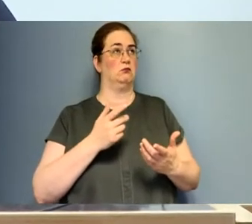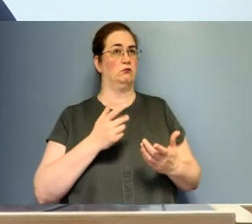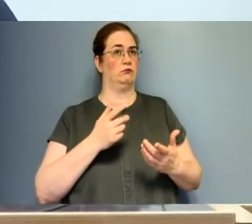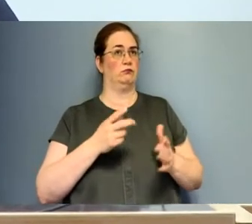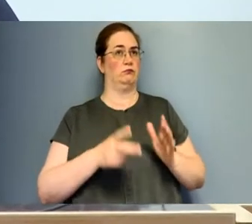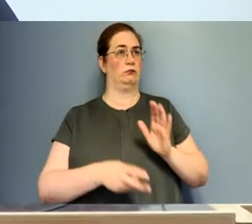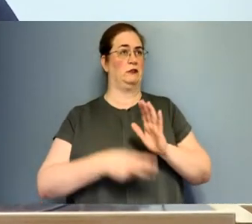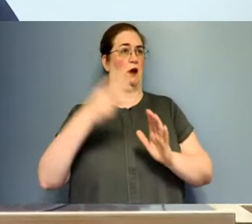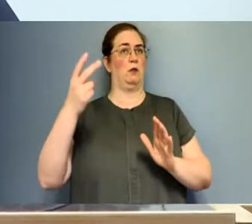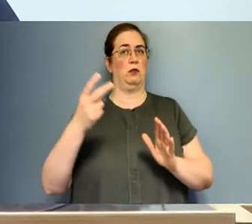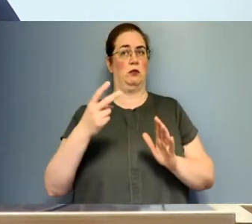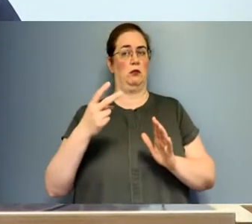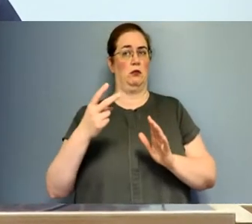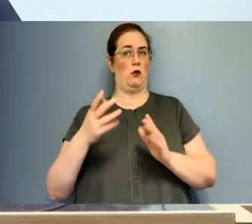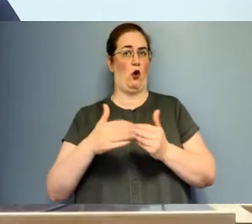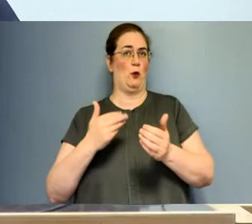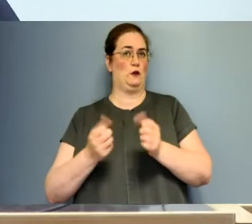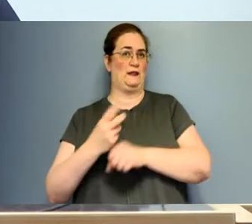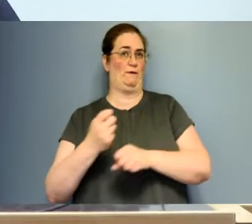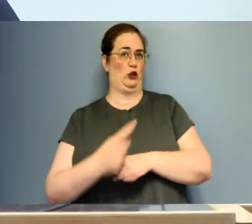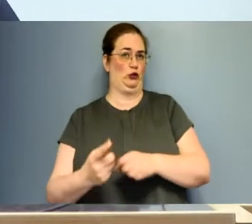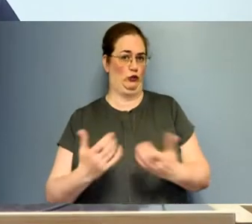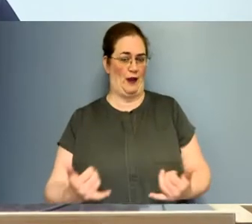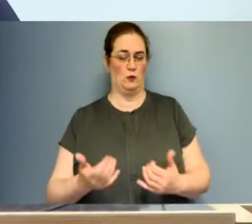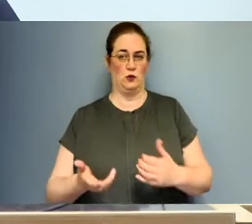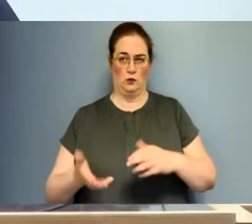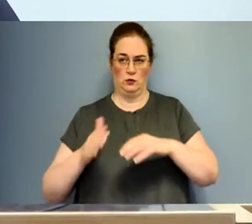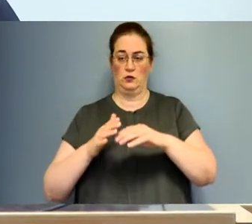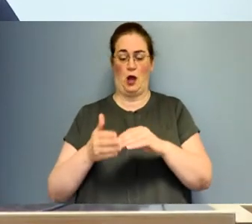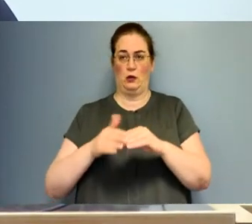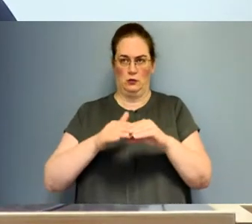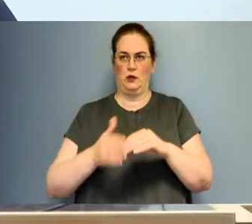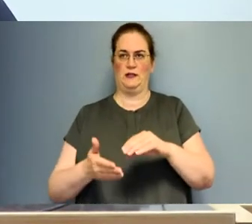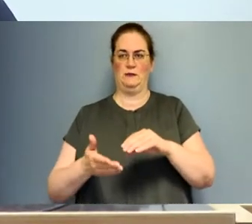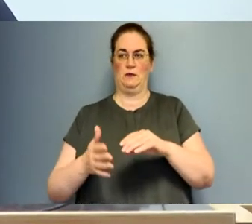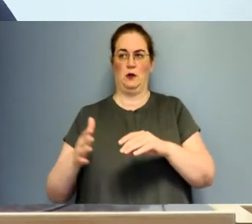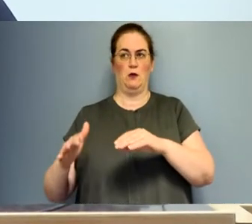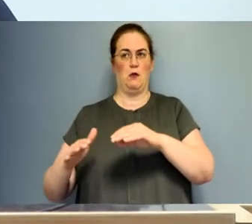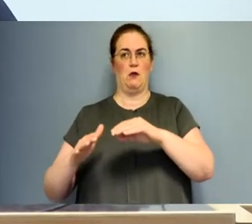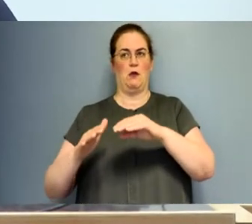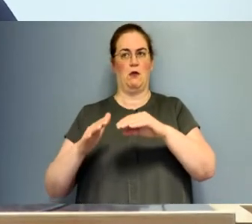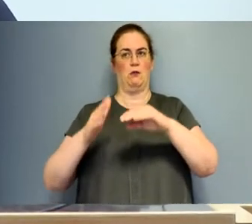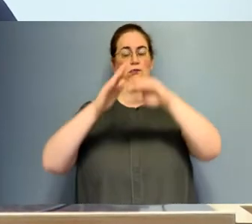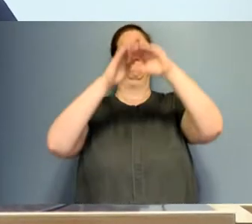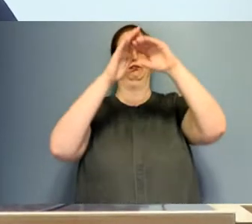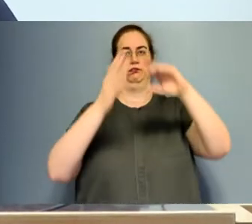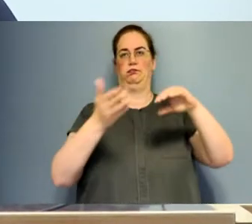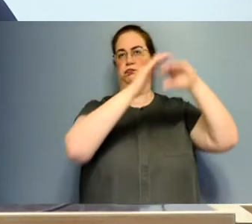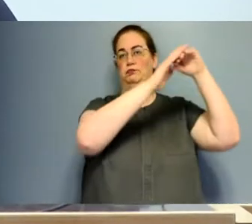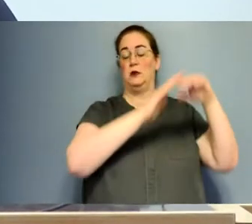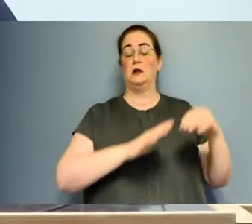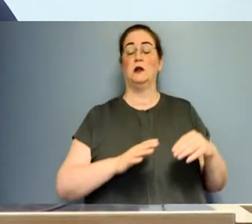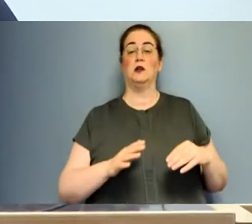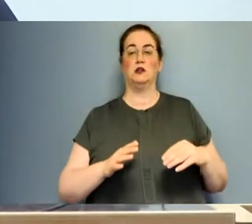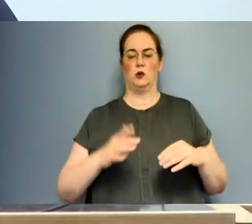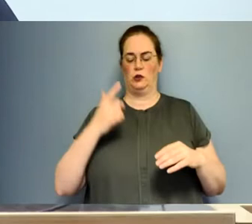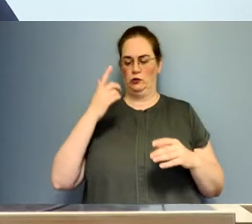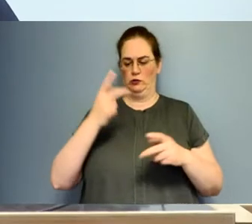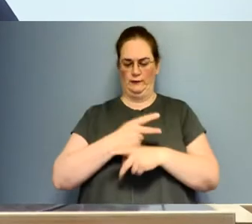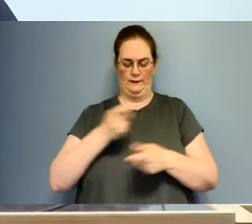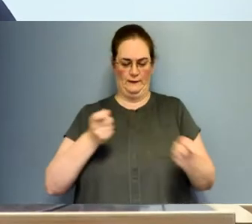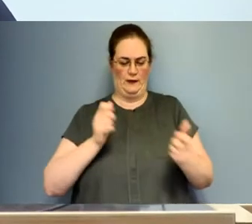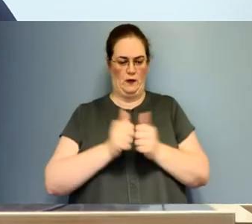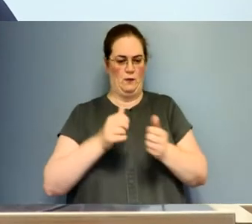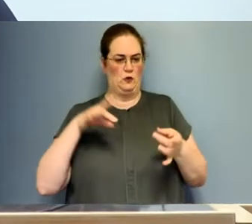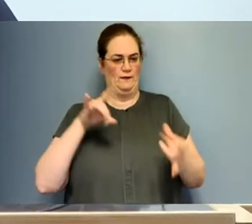of the volume year by year. And so when we try to get our heads around the most efficient way for the